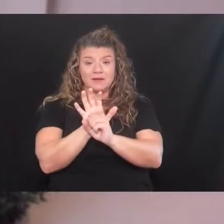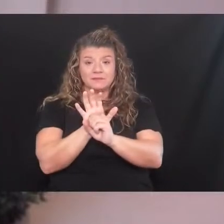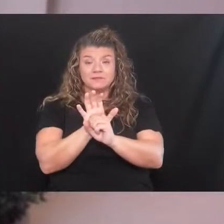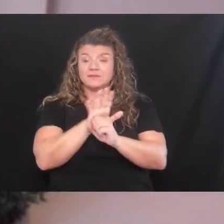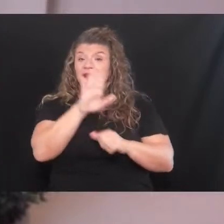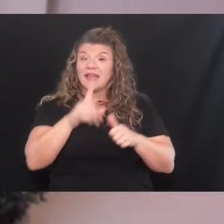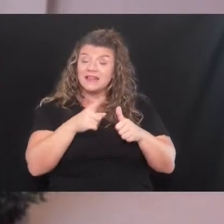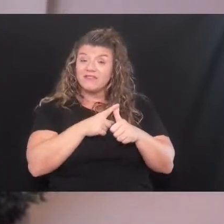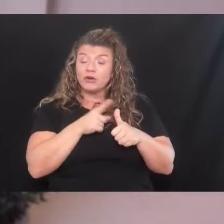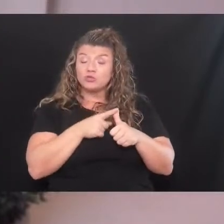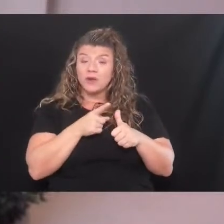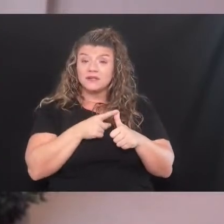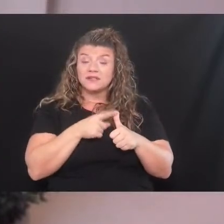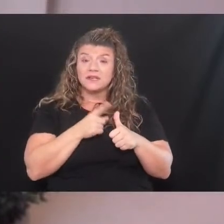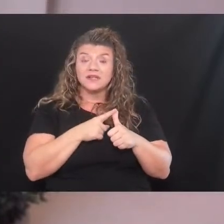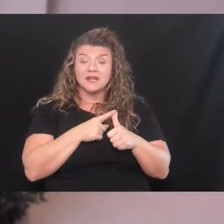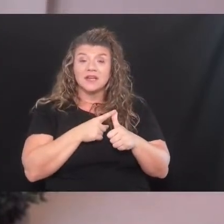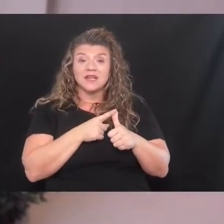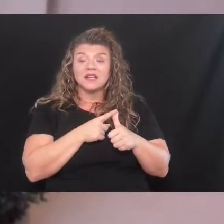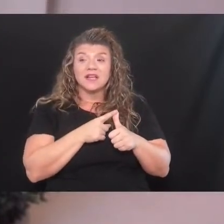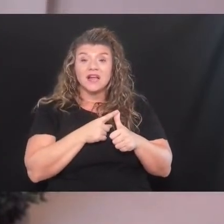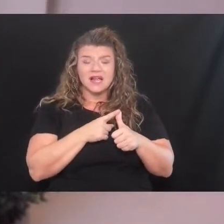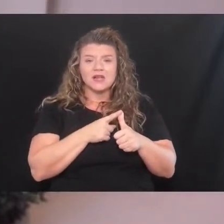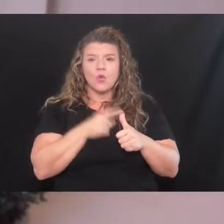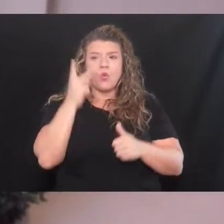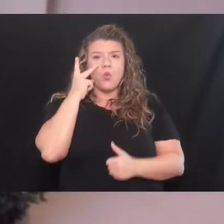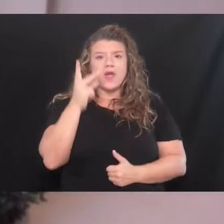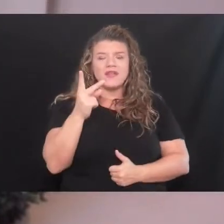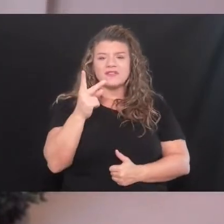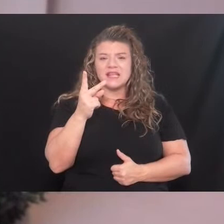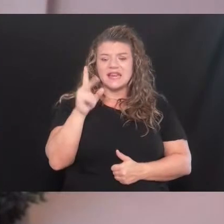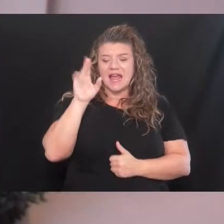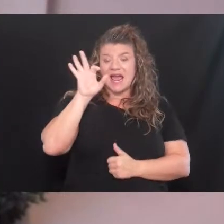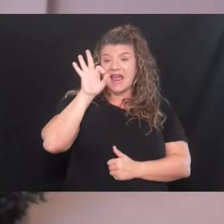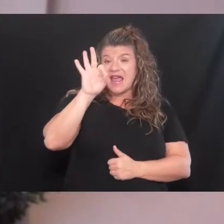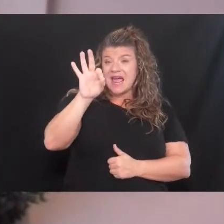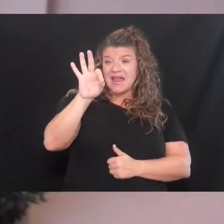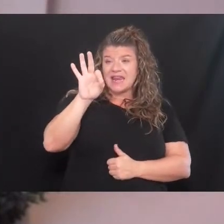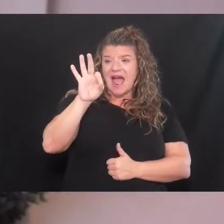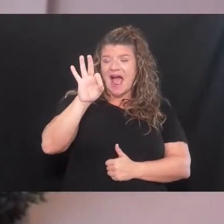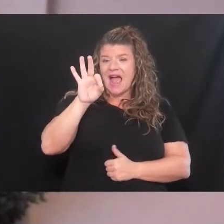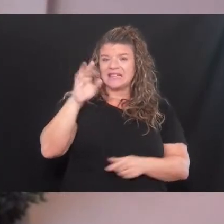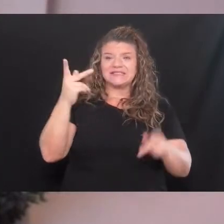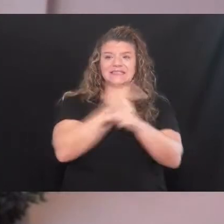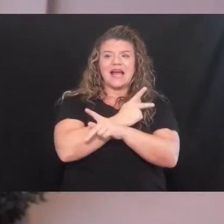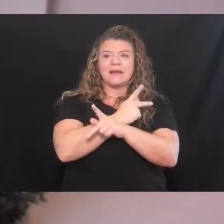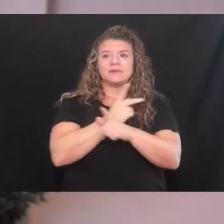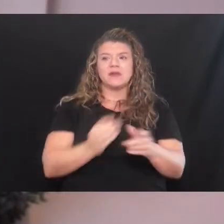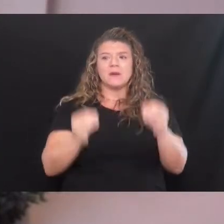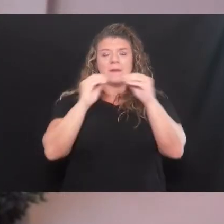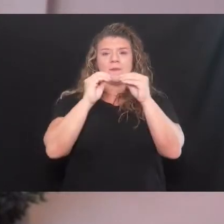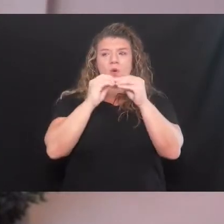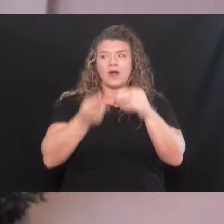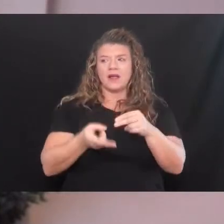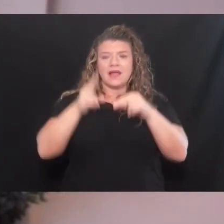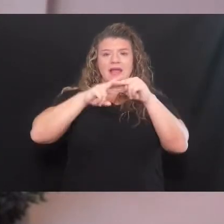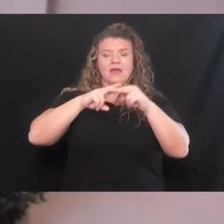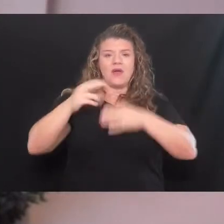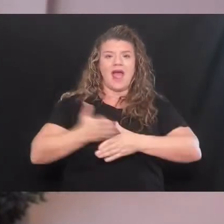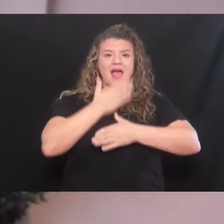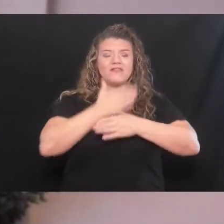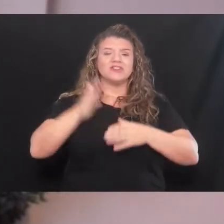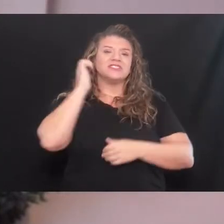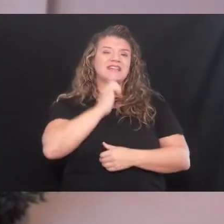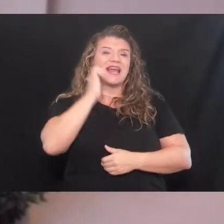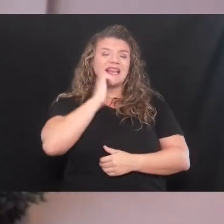first one is that we have seen a 9-fold increase, 9 times more average daily